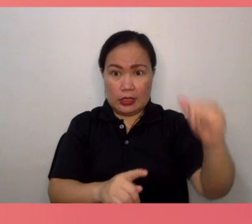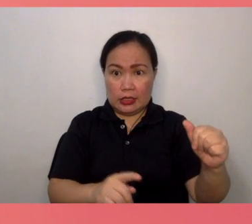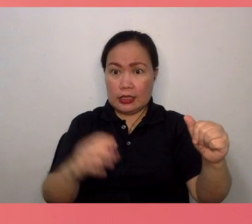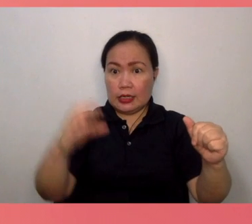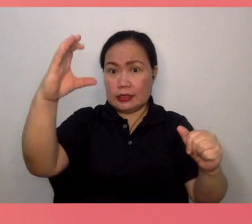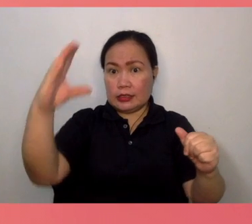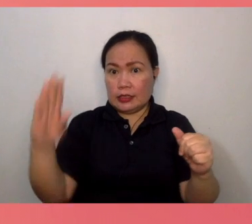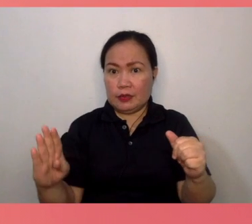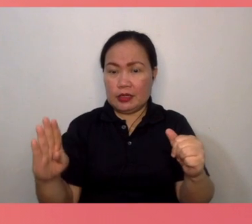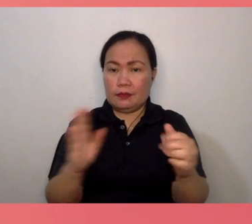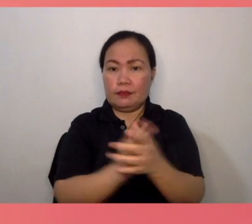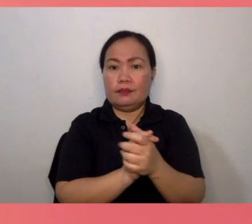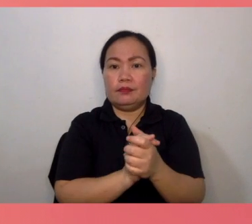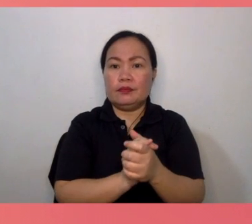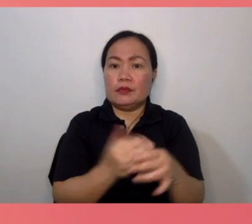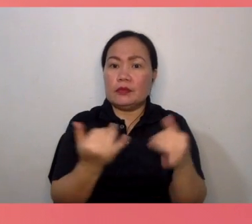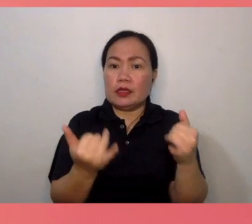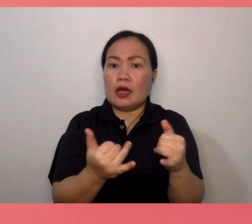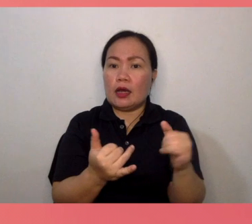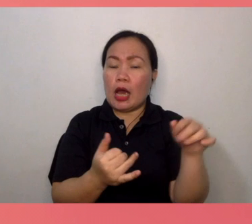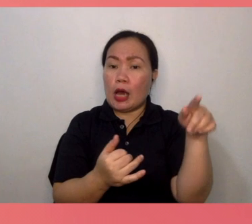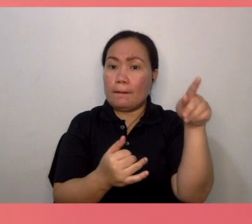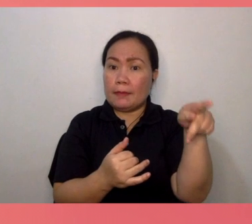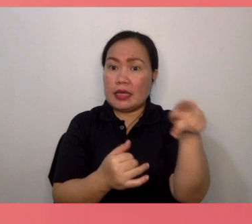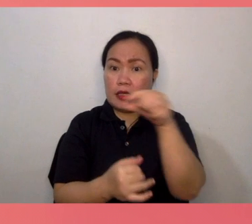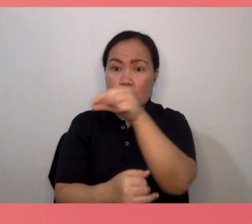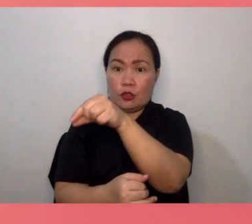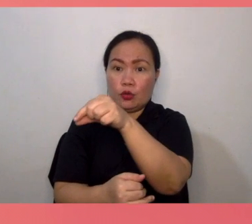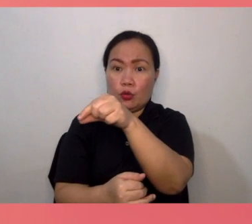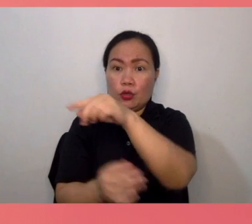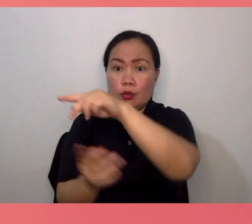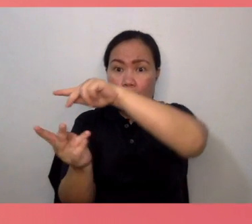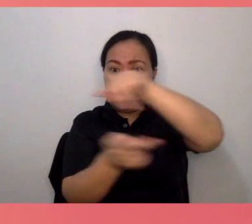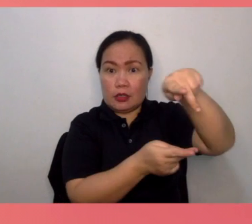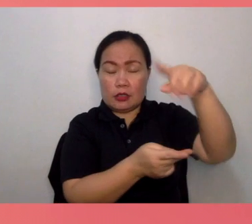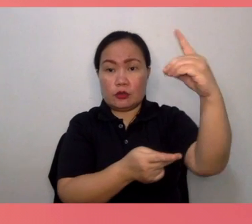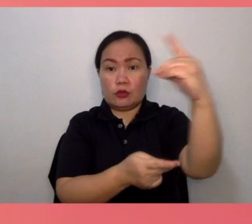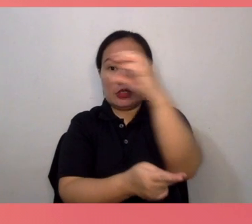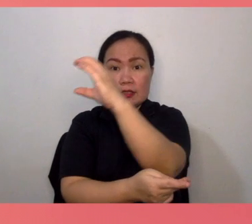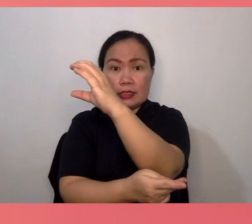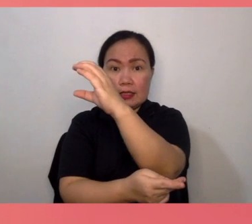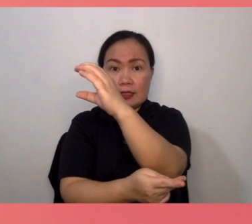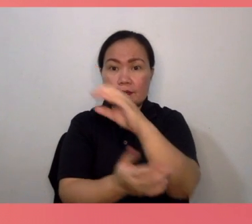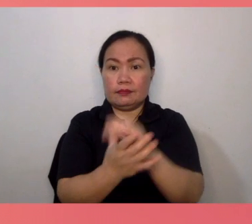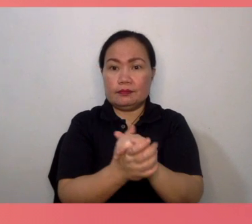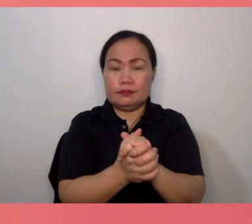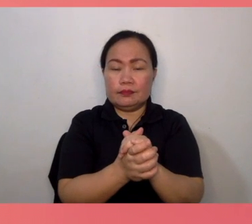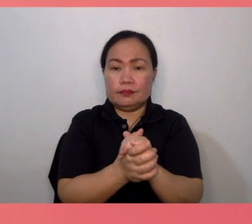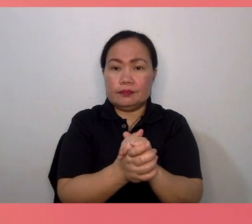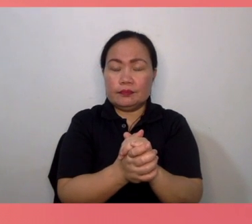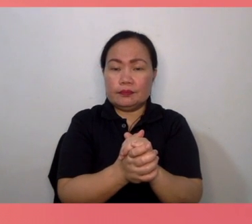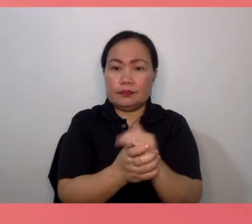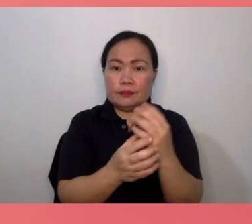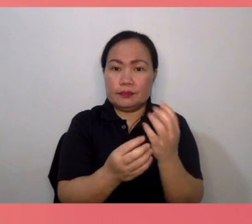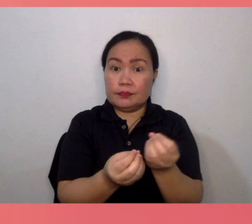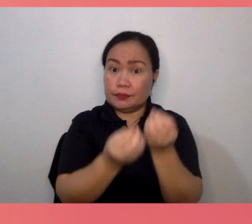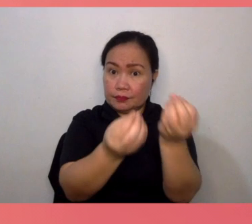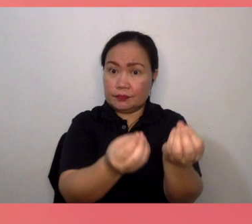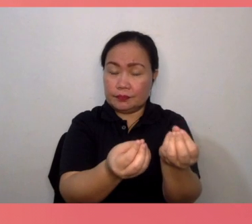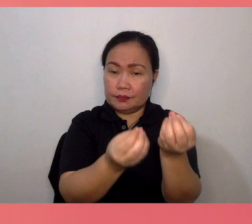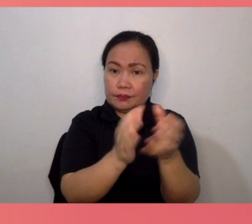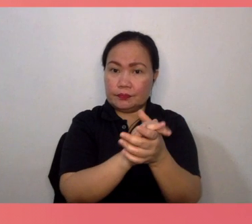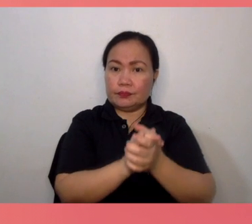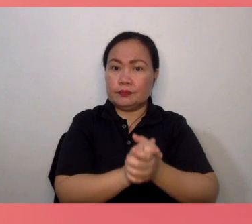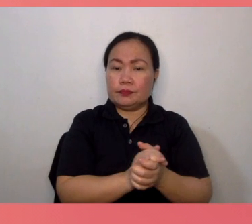Now, PQ is also parallel to DC. So, ang